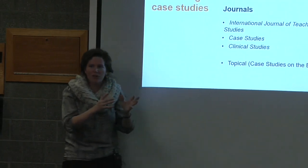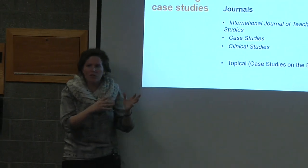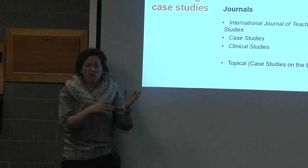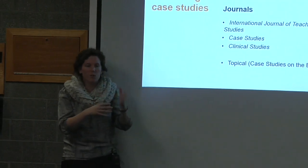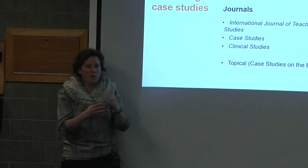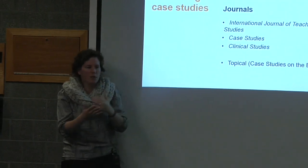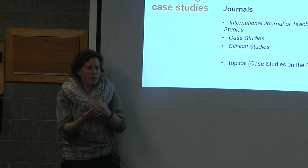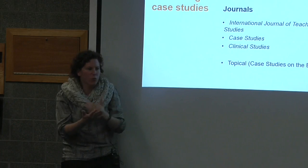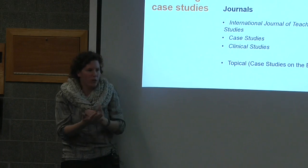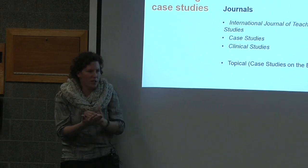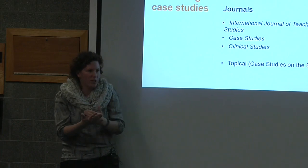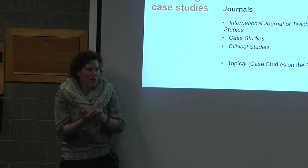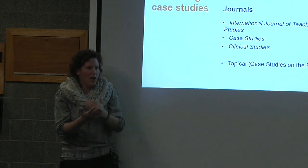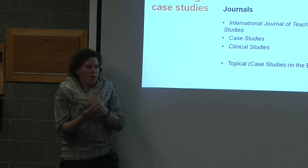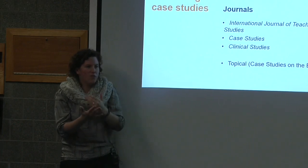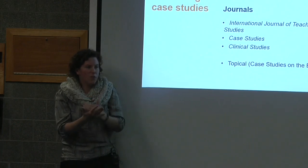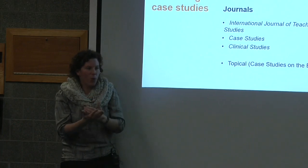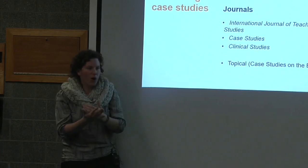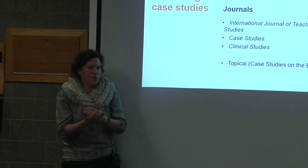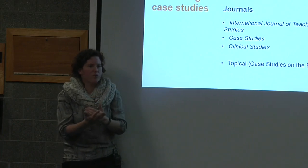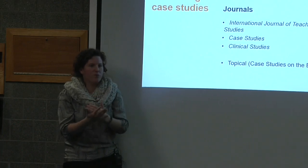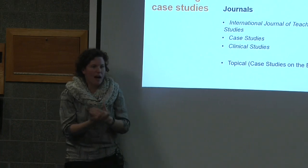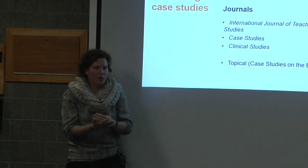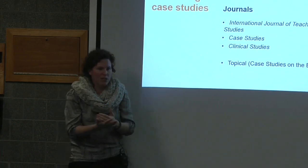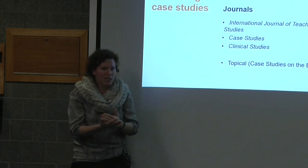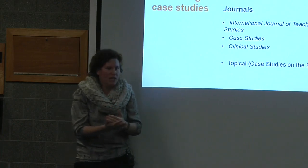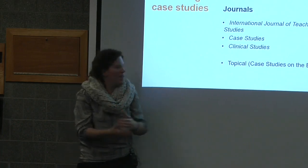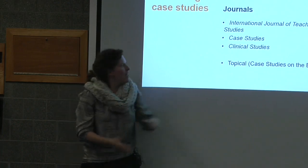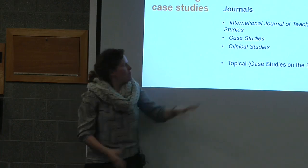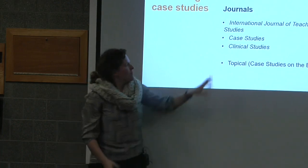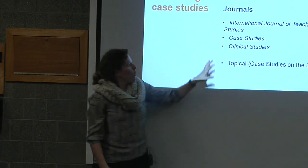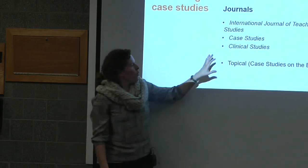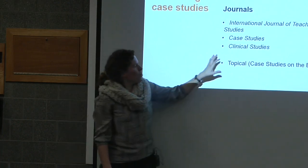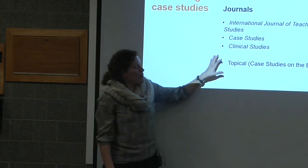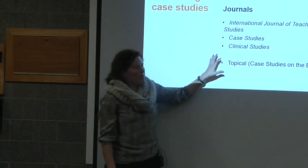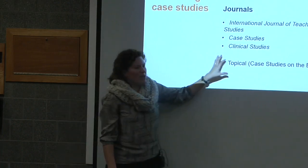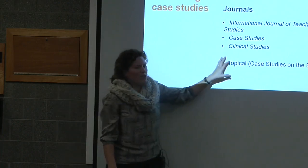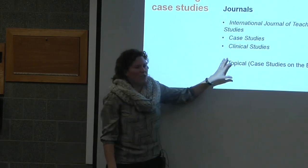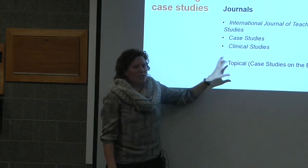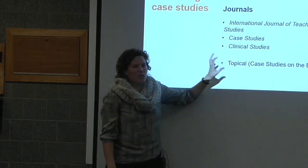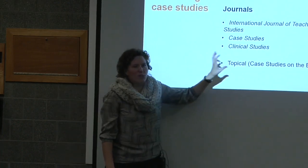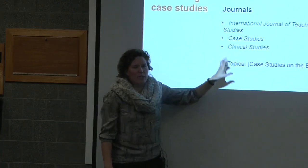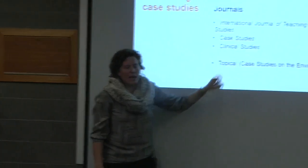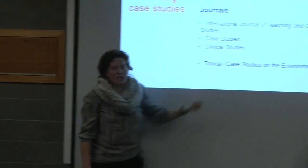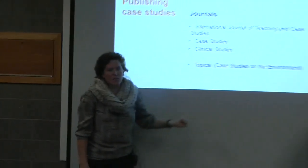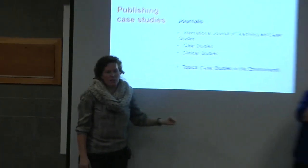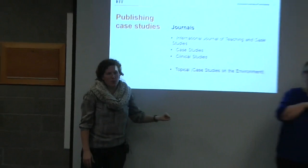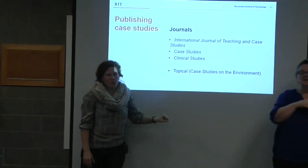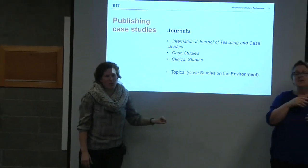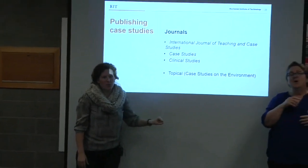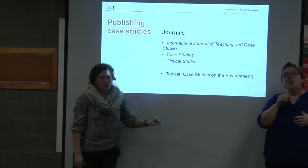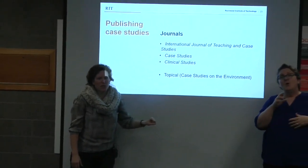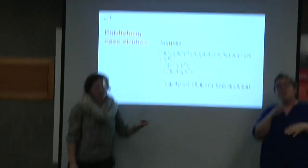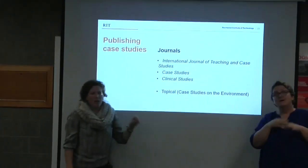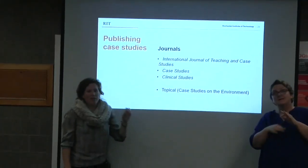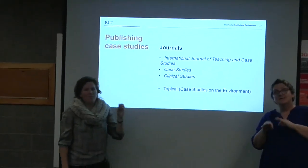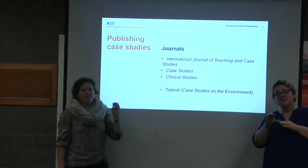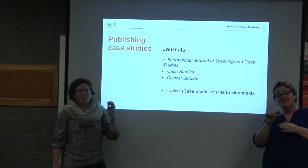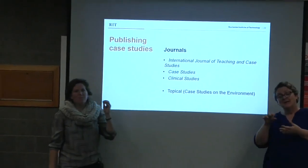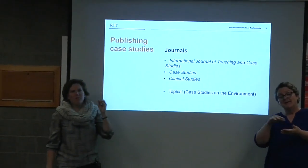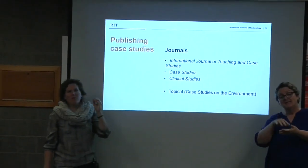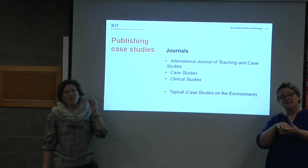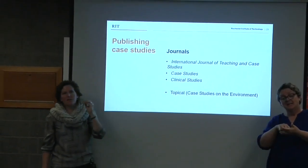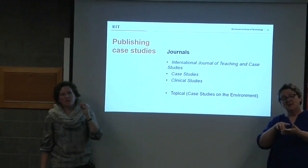write or be using ones that are specifically written for other faculty, or you might be interested in doing case study